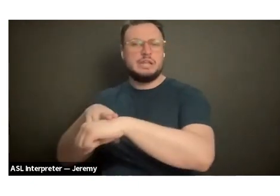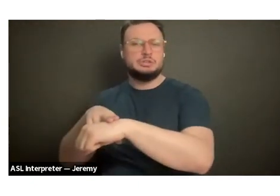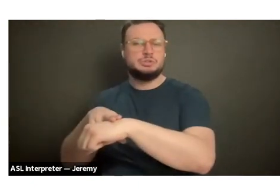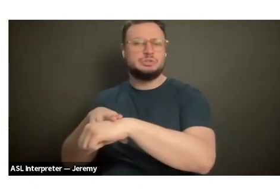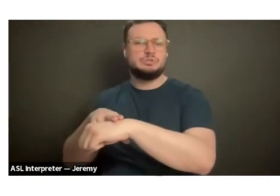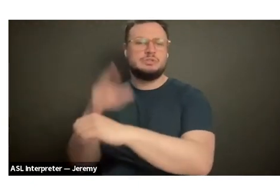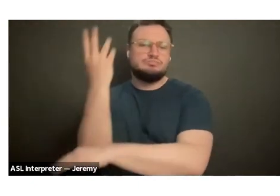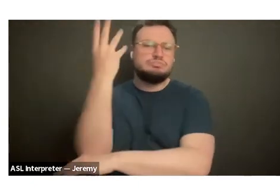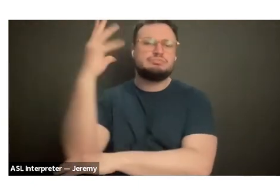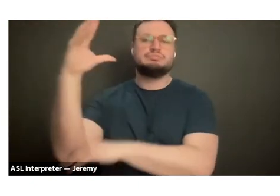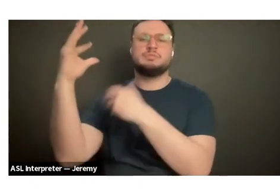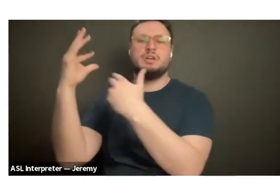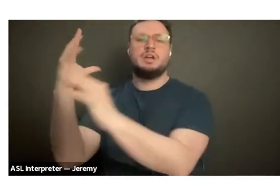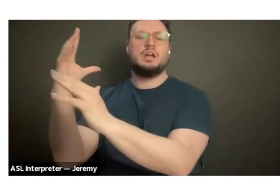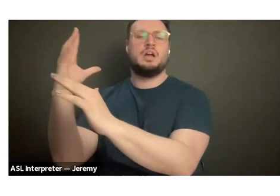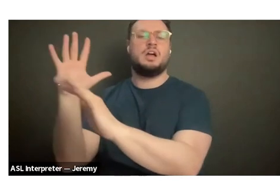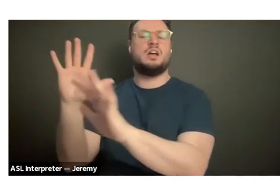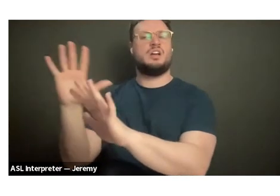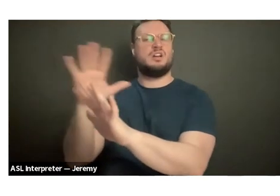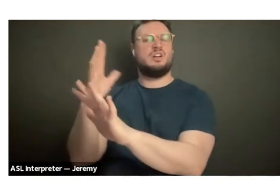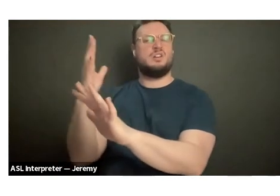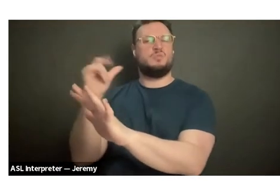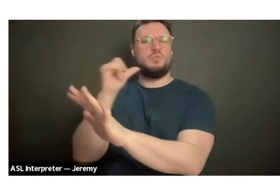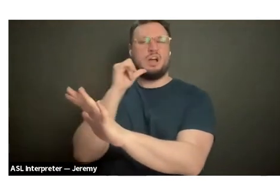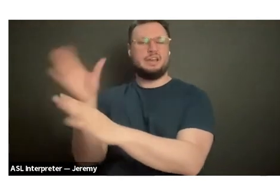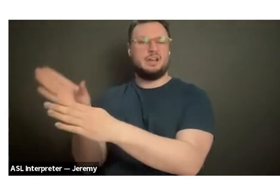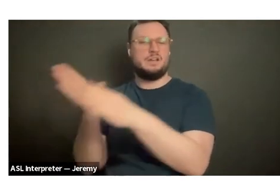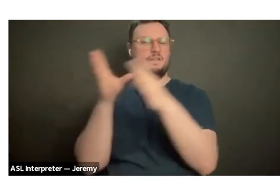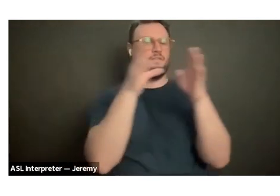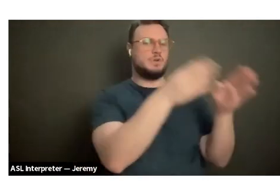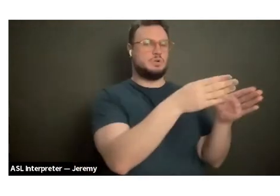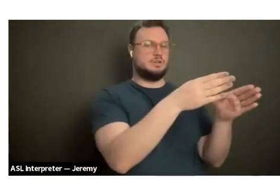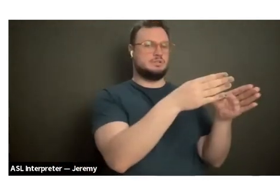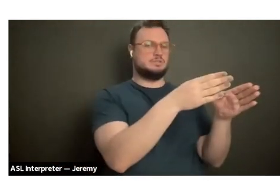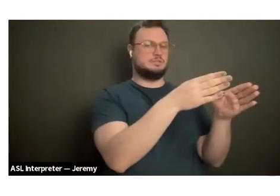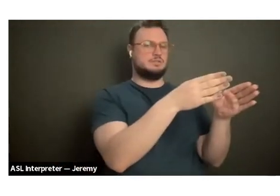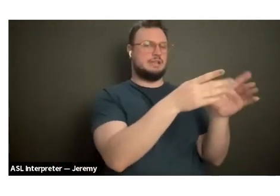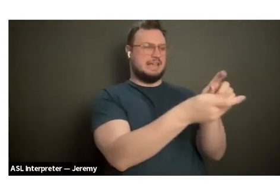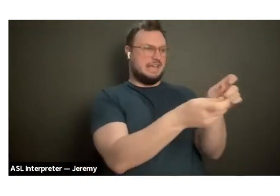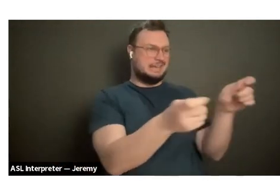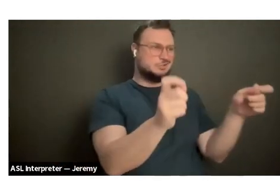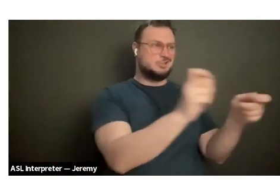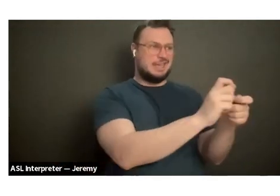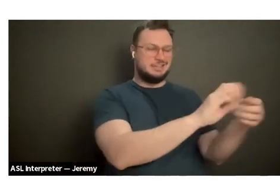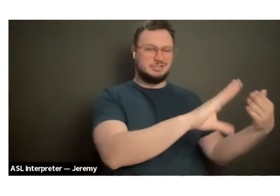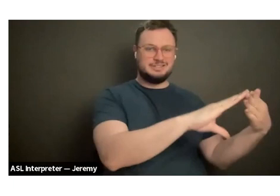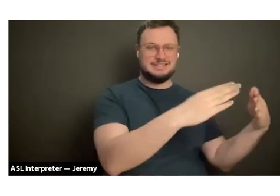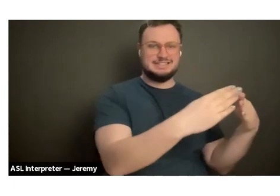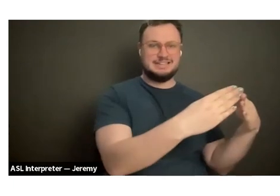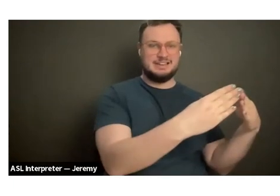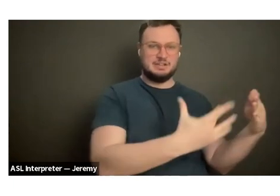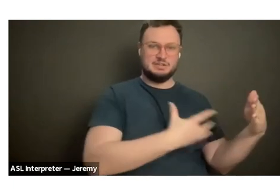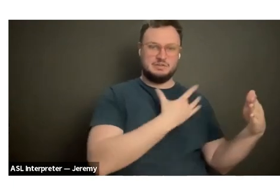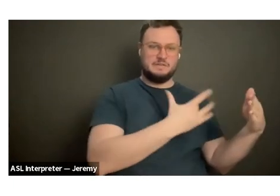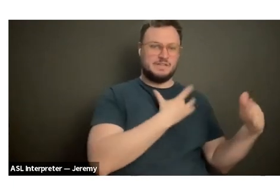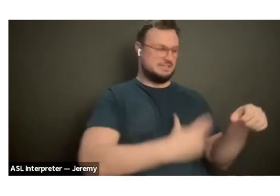and grow nature in the heart of the city, close quote. I love that. I think that the work